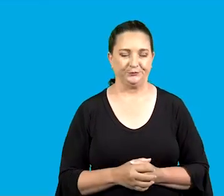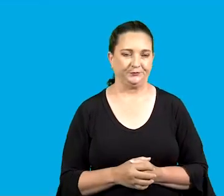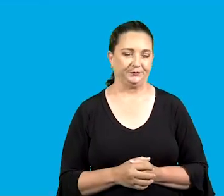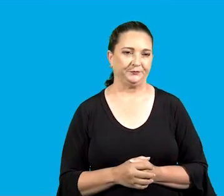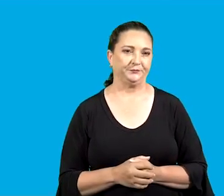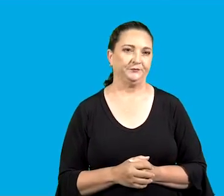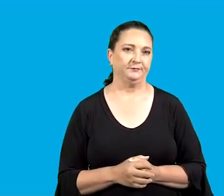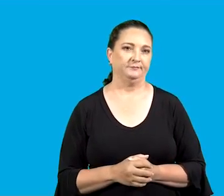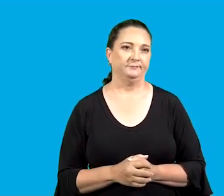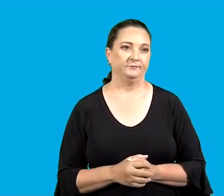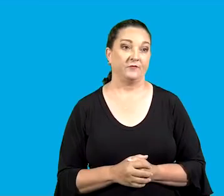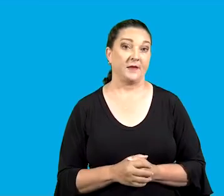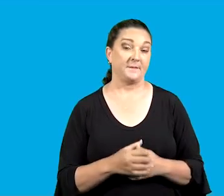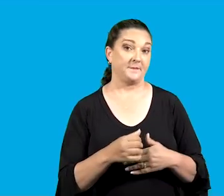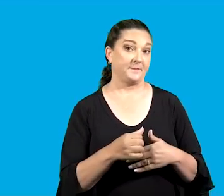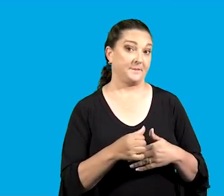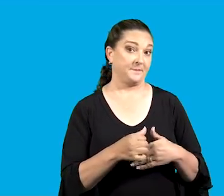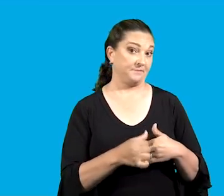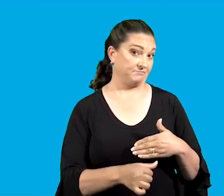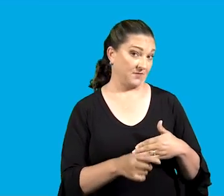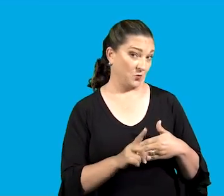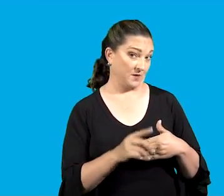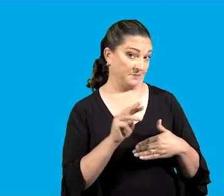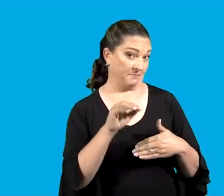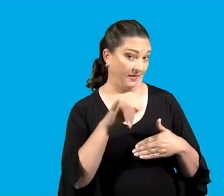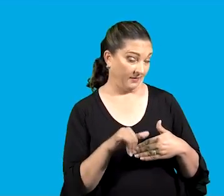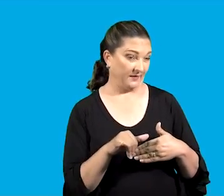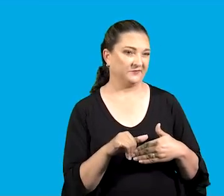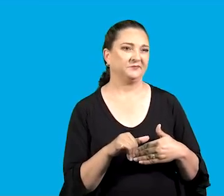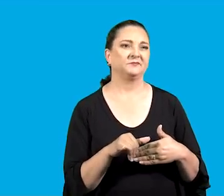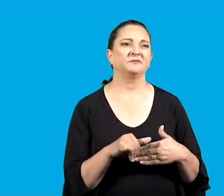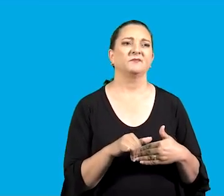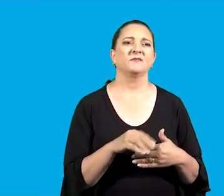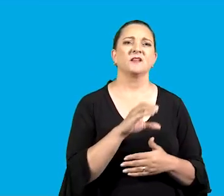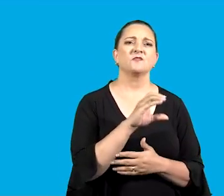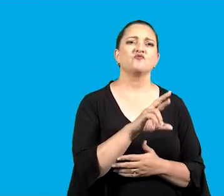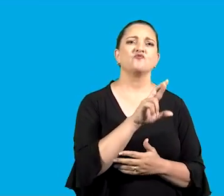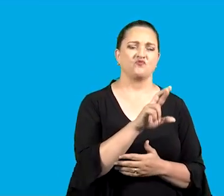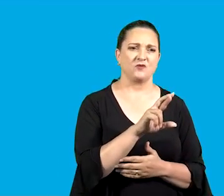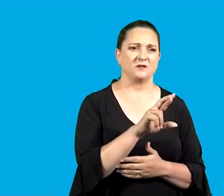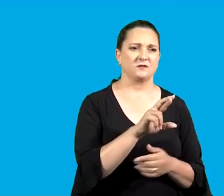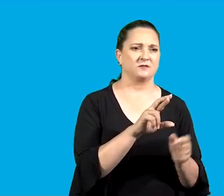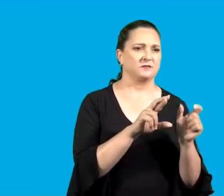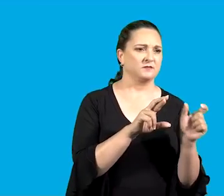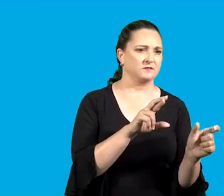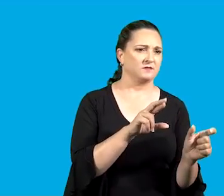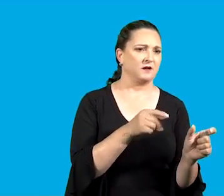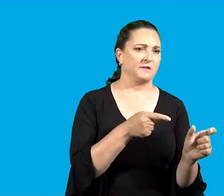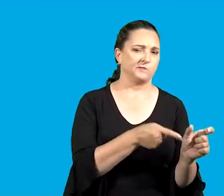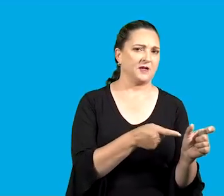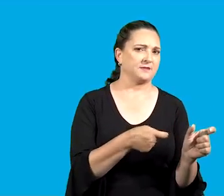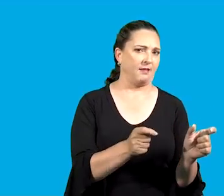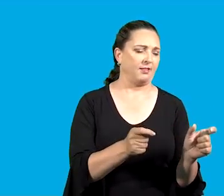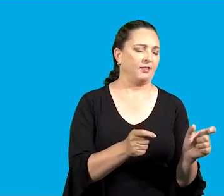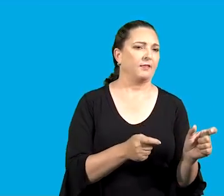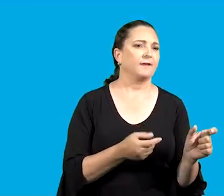month of May. In the month of May, we have credit sales. Here are the credit sales in the month of